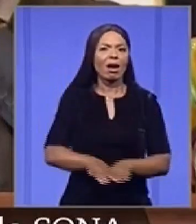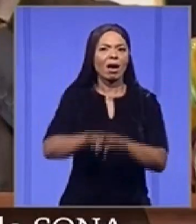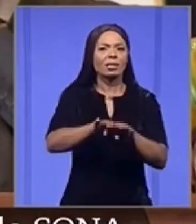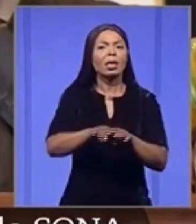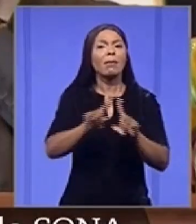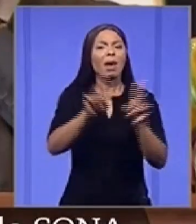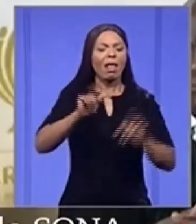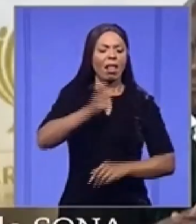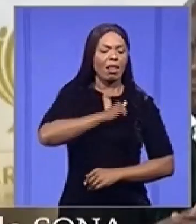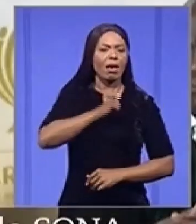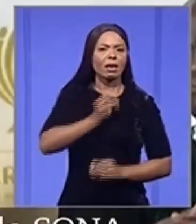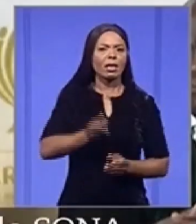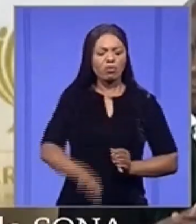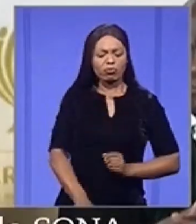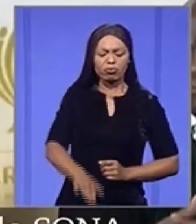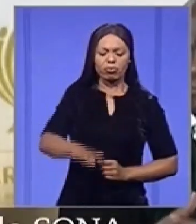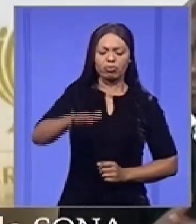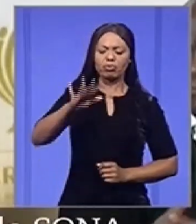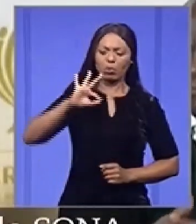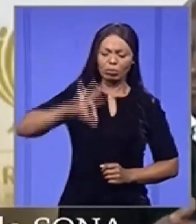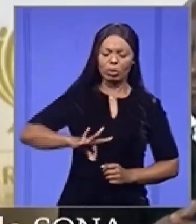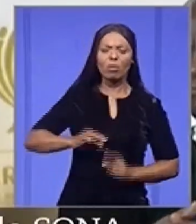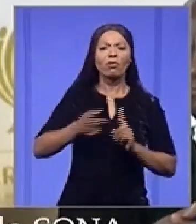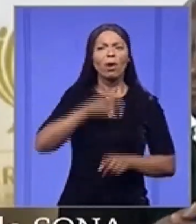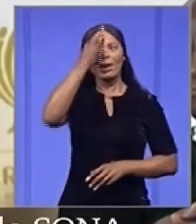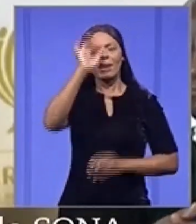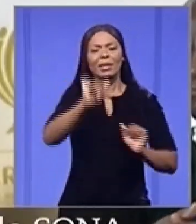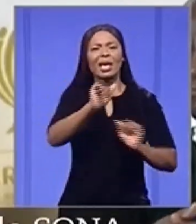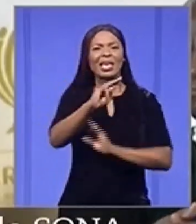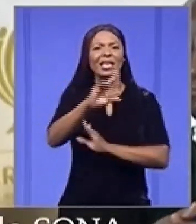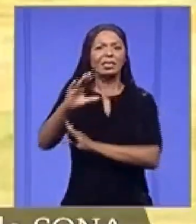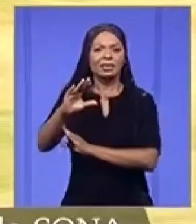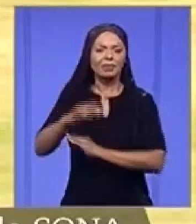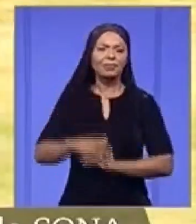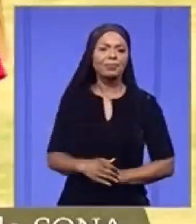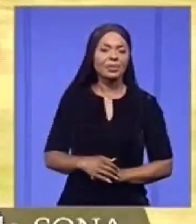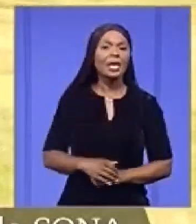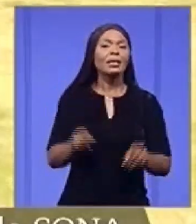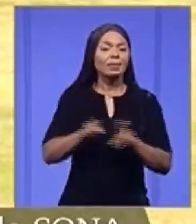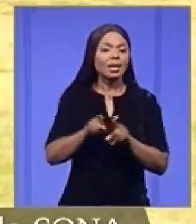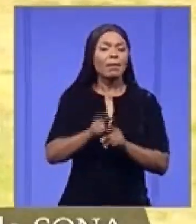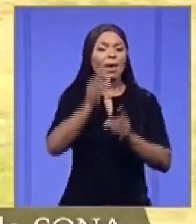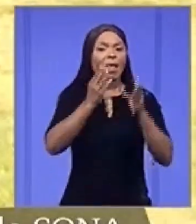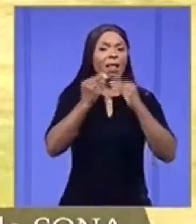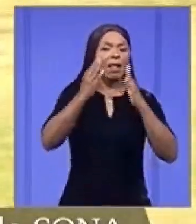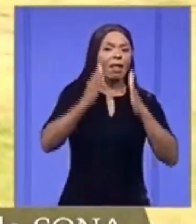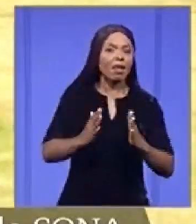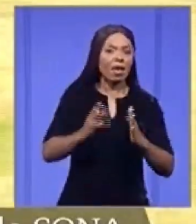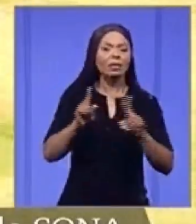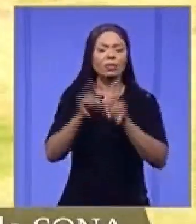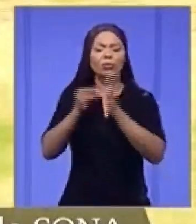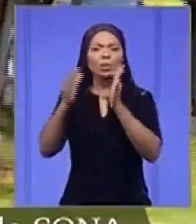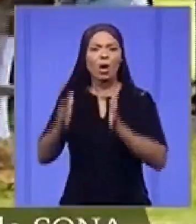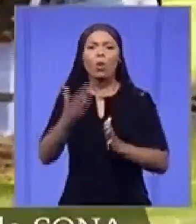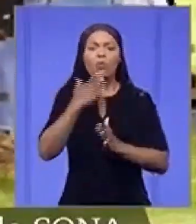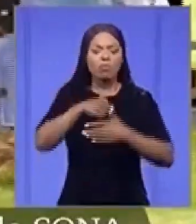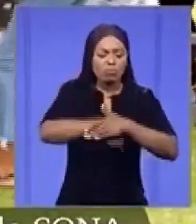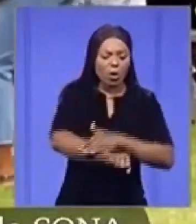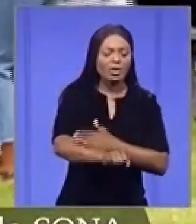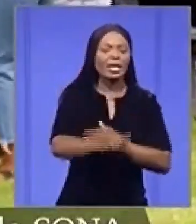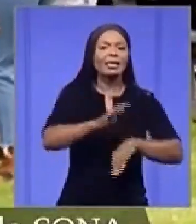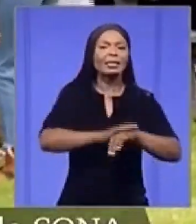a puso ya ANC mo dingwageng di le 30 tse di fetileng. Bašwa ba le bona ba tsetsweng ka paka ya demokrasi ba re